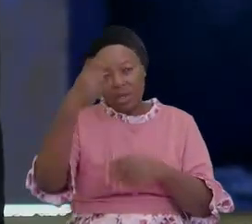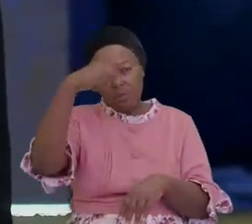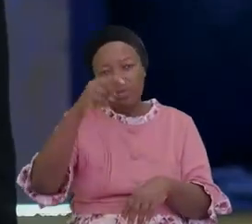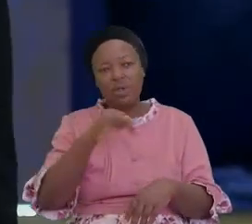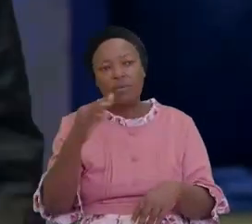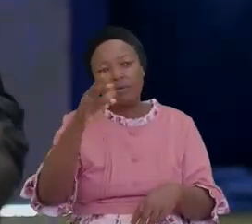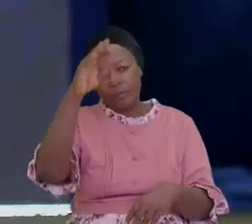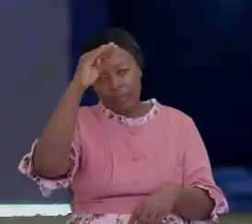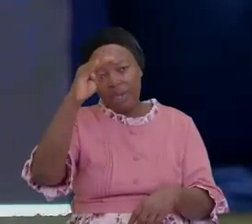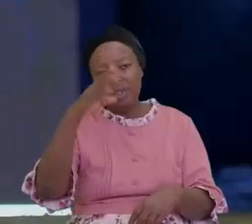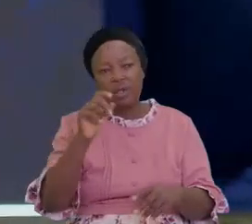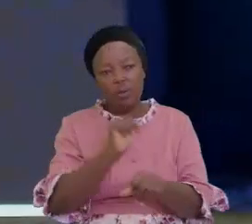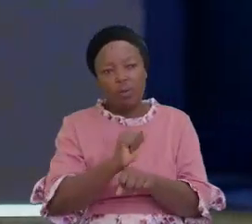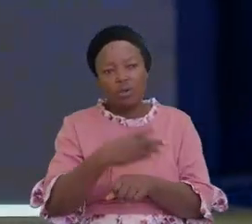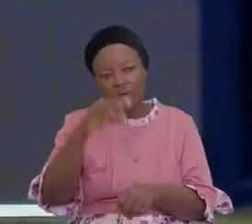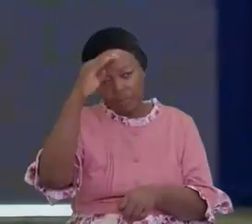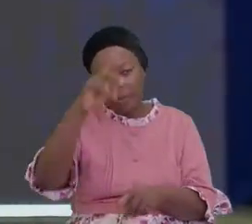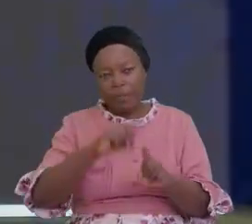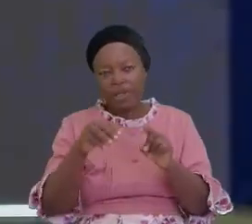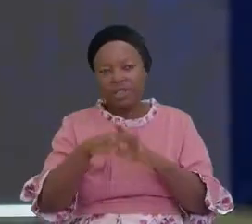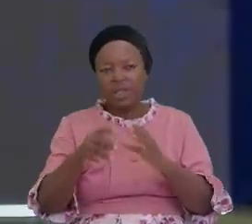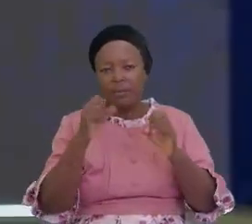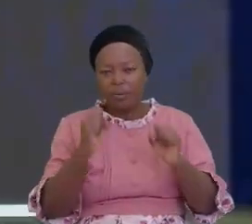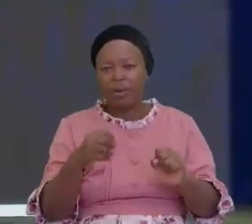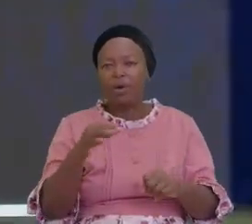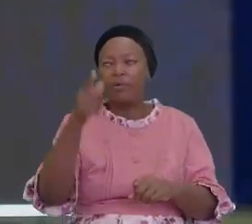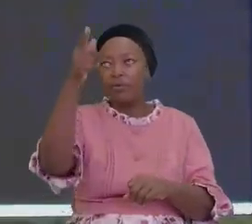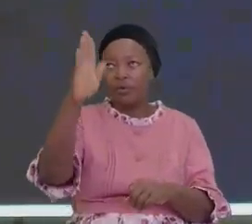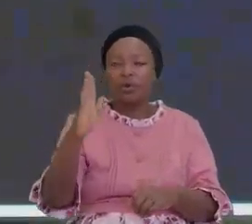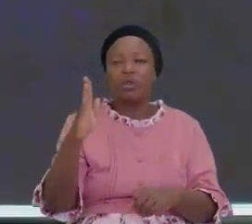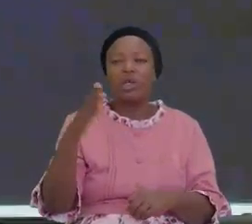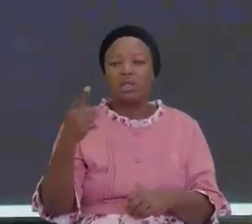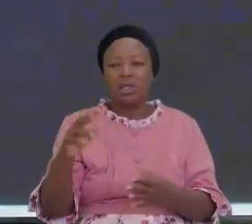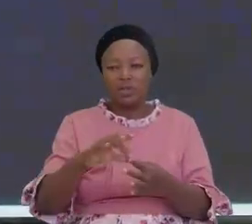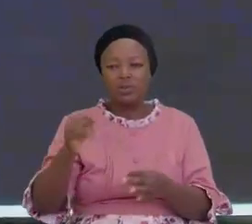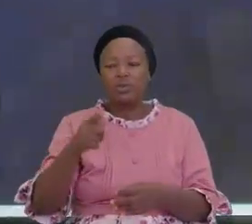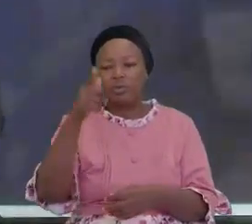the words of men, but in the power of God, the Spirit of God.